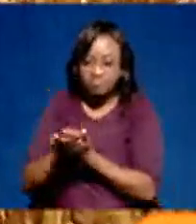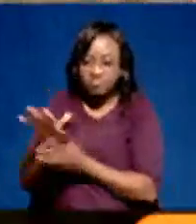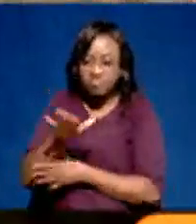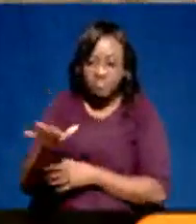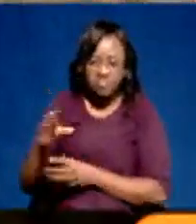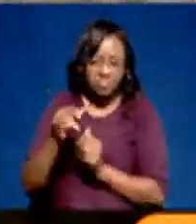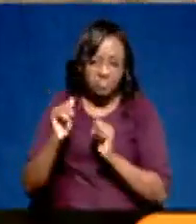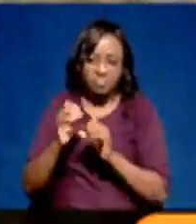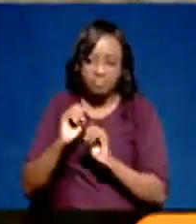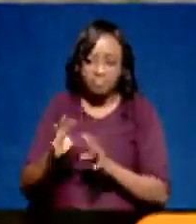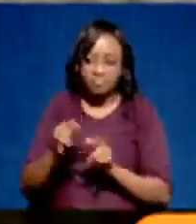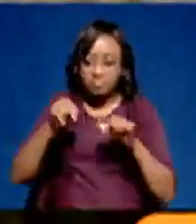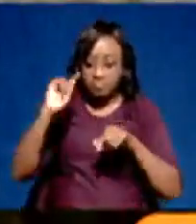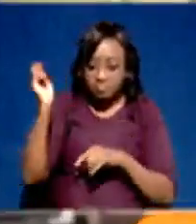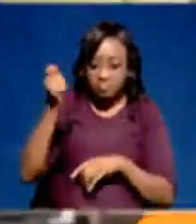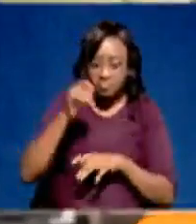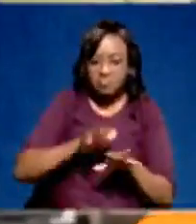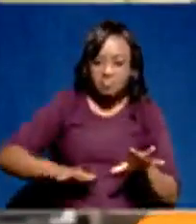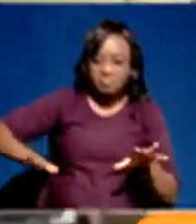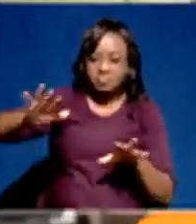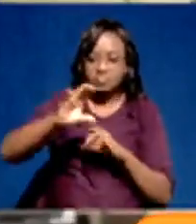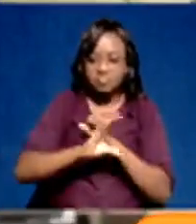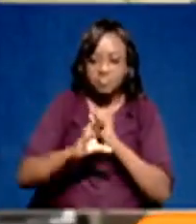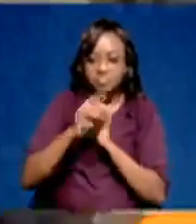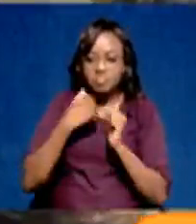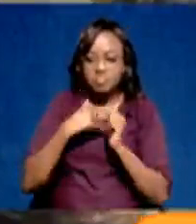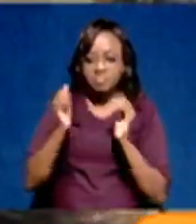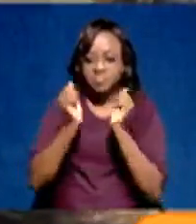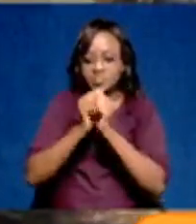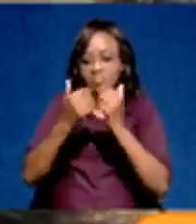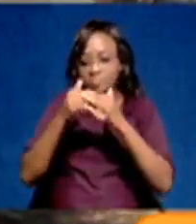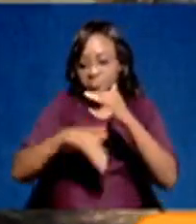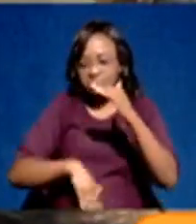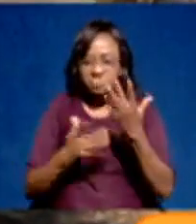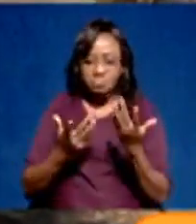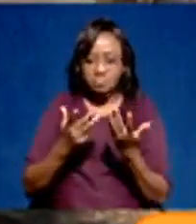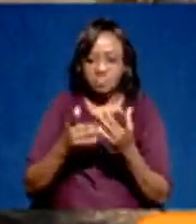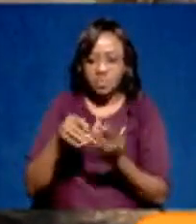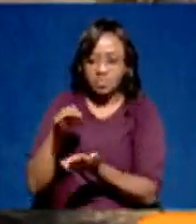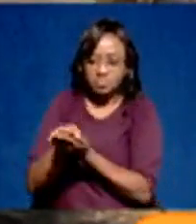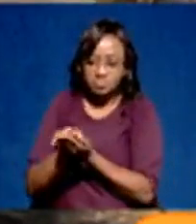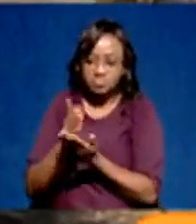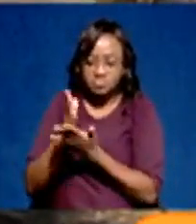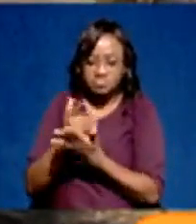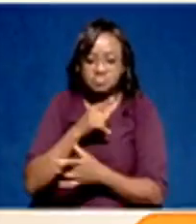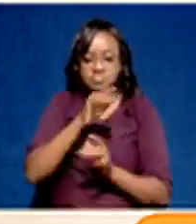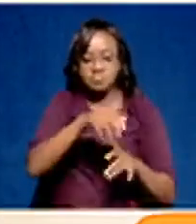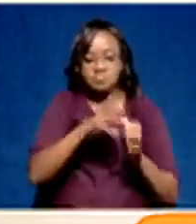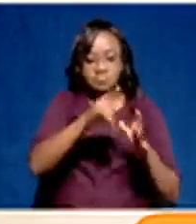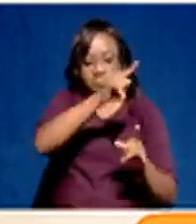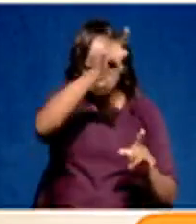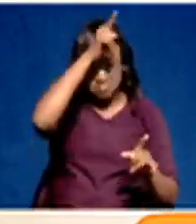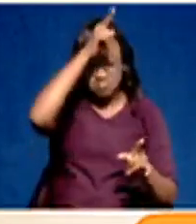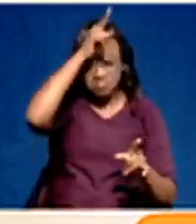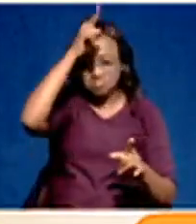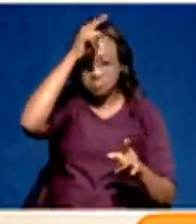areas. In Kenya, the whole country, there are less than 10 certified warehouses. Some of the farmers are in very remote areas. We are targeting